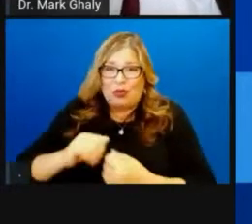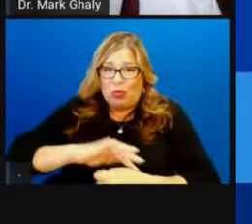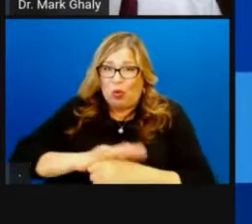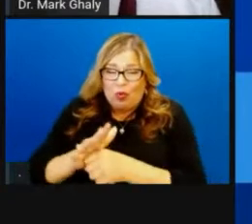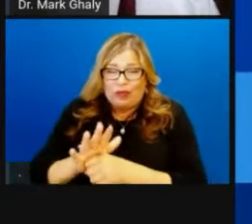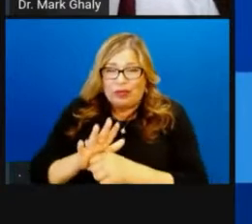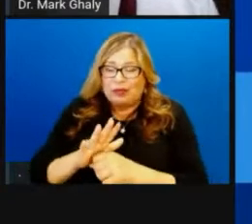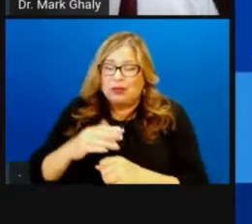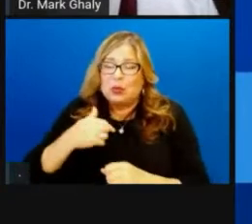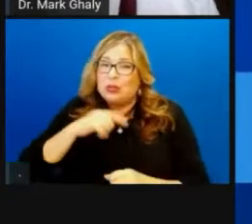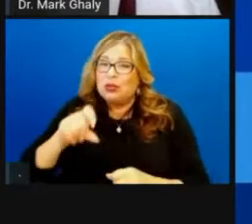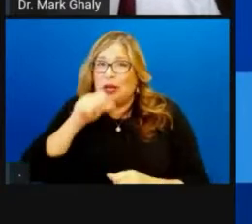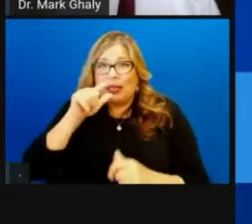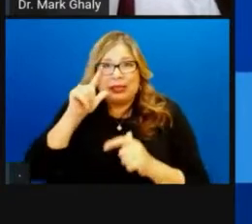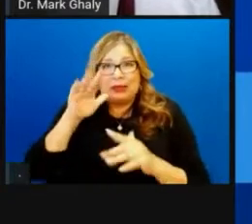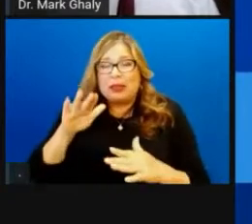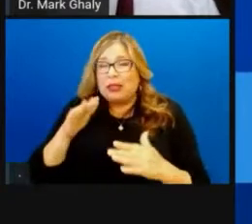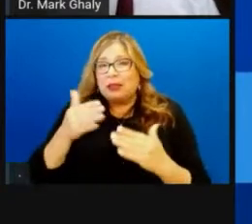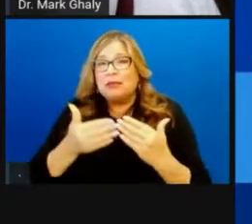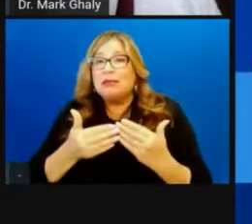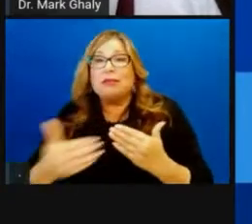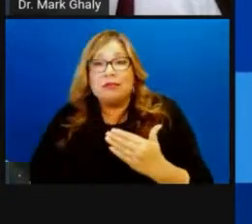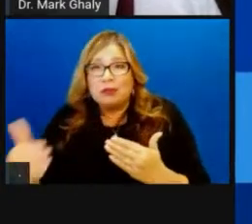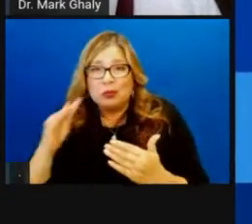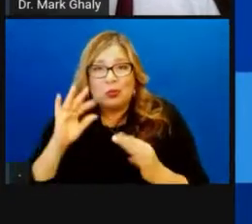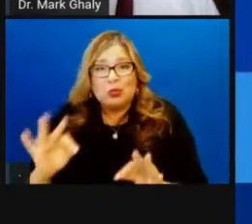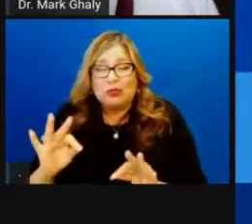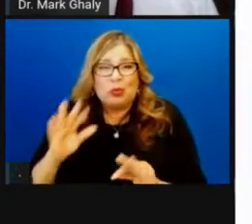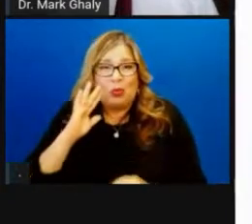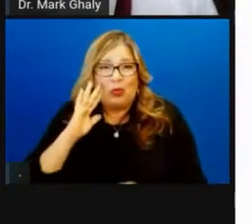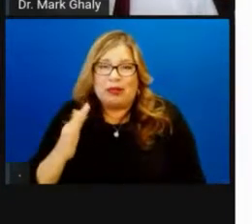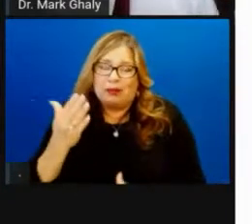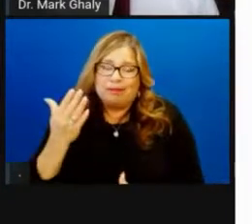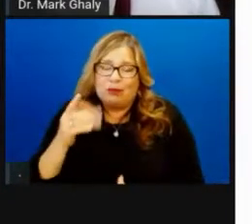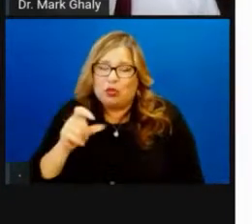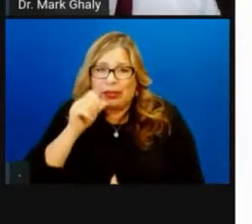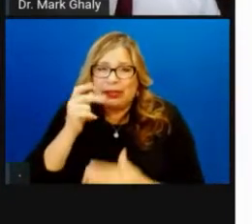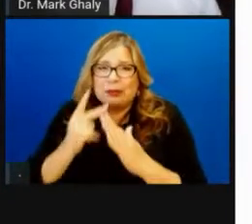be moving forward necessarily. Next slide, please.